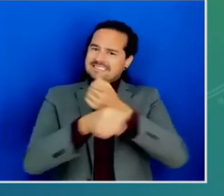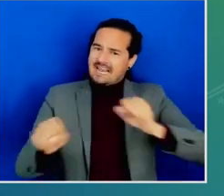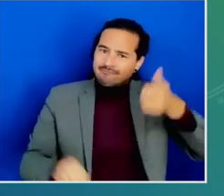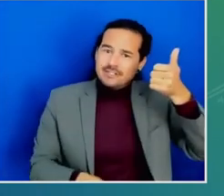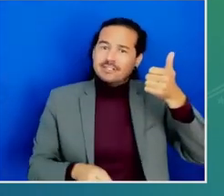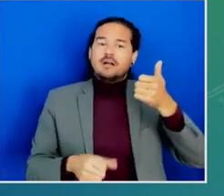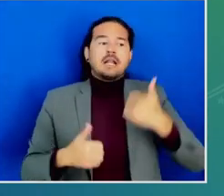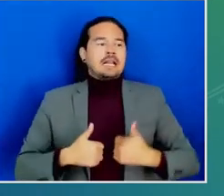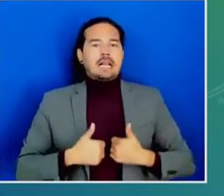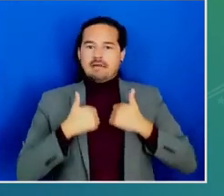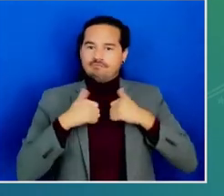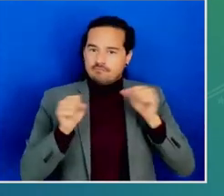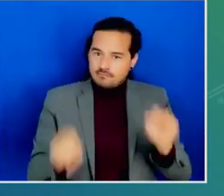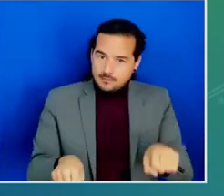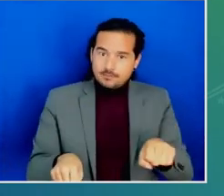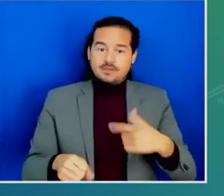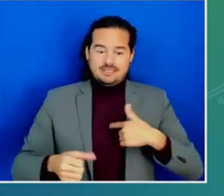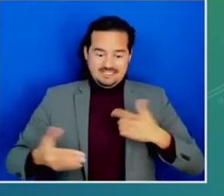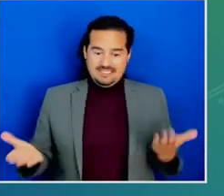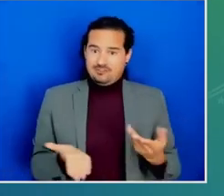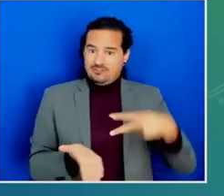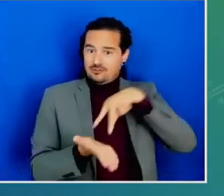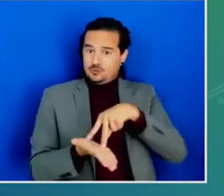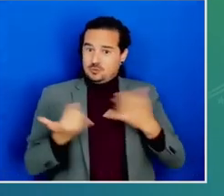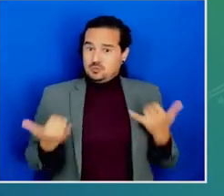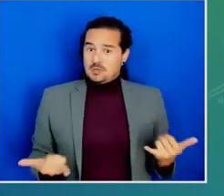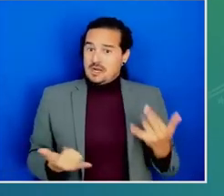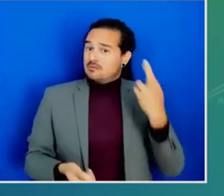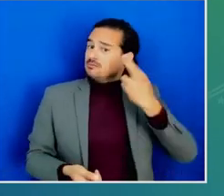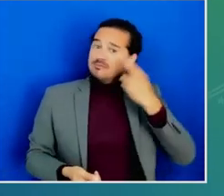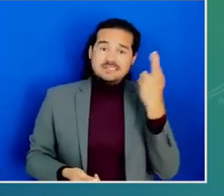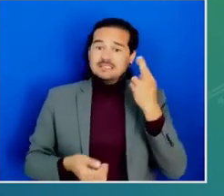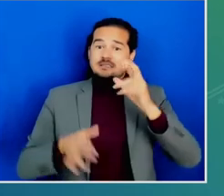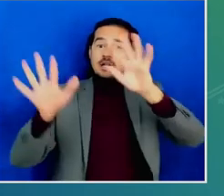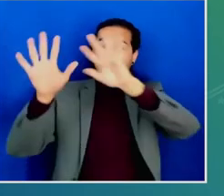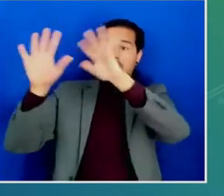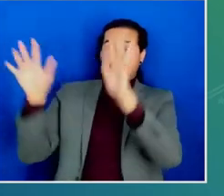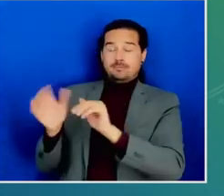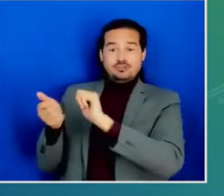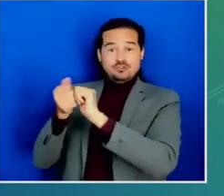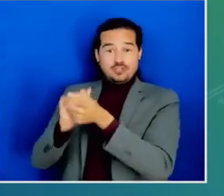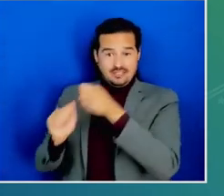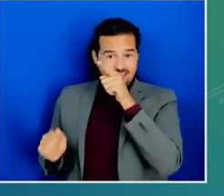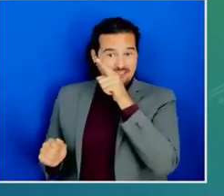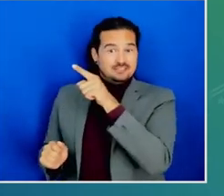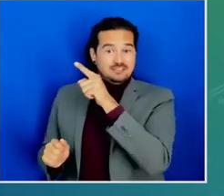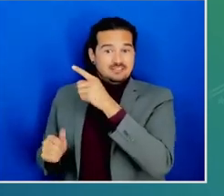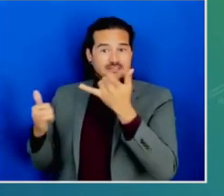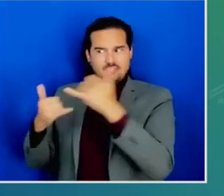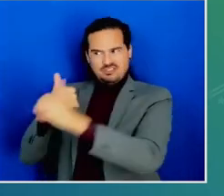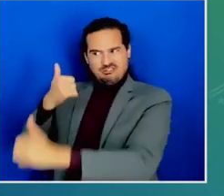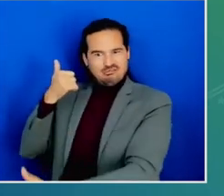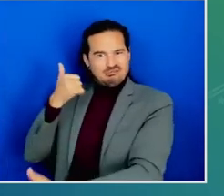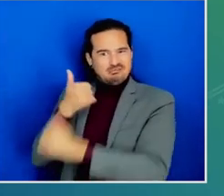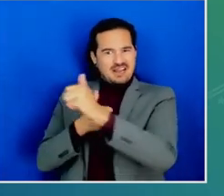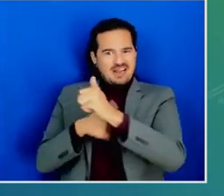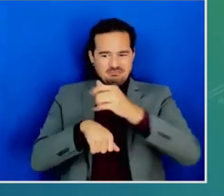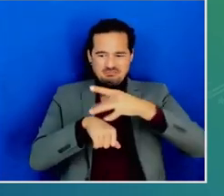of climate change. And I'm here today because climate change is not only a threat to the